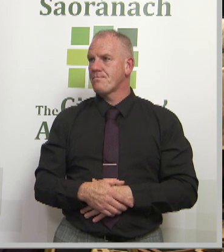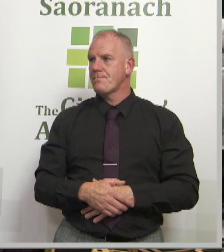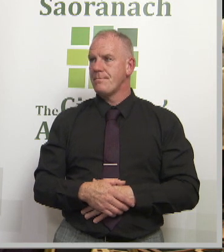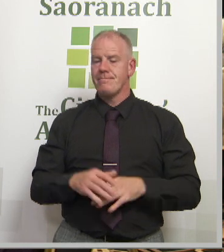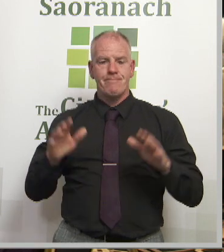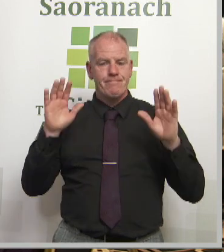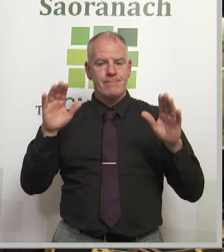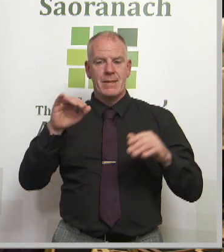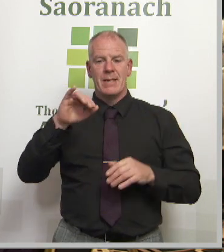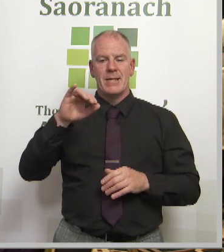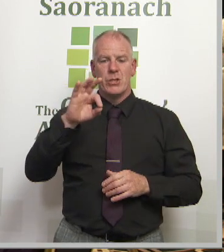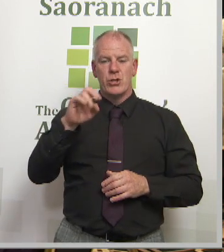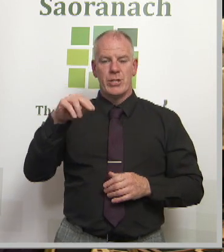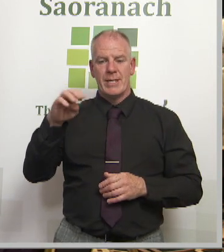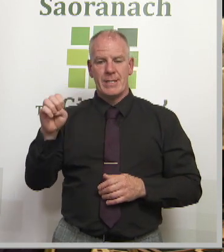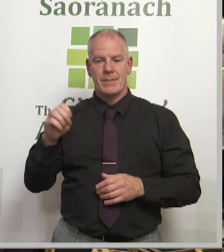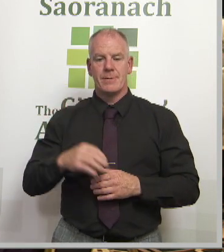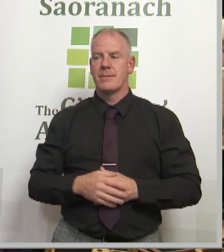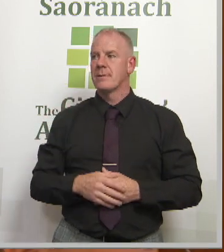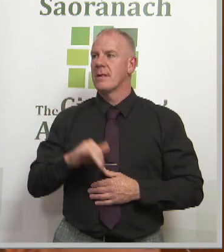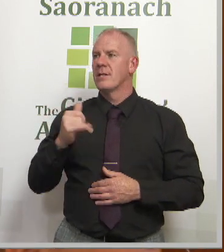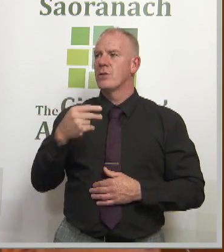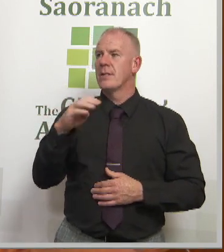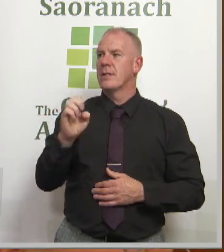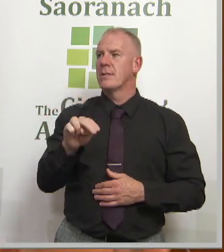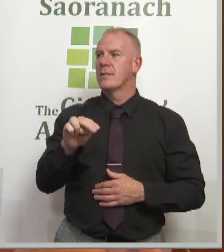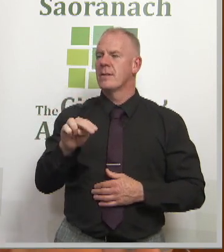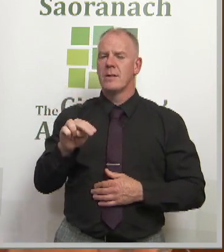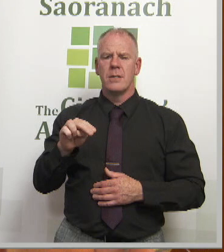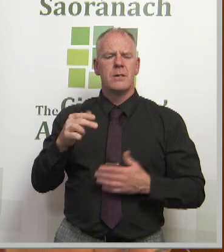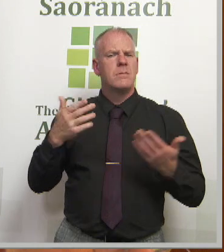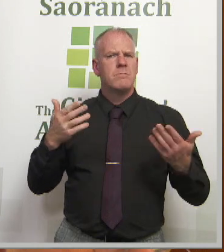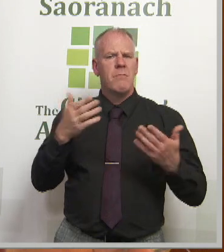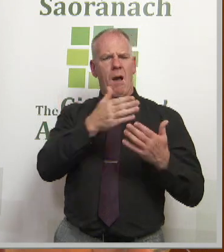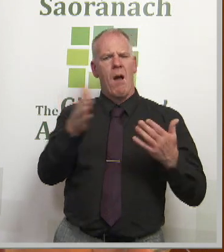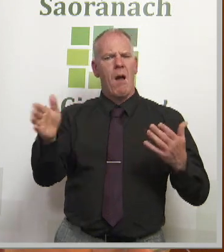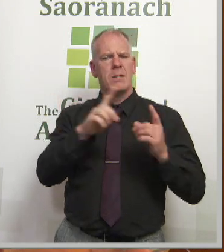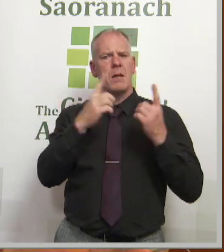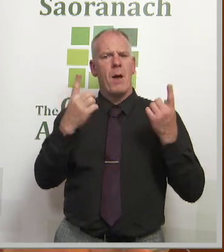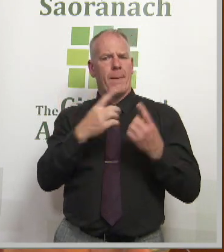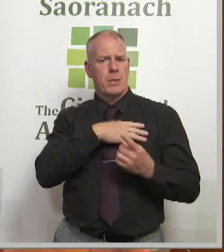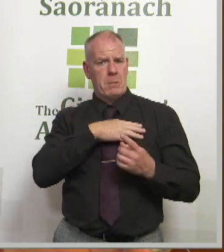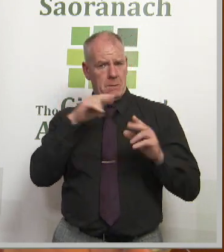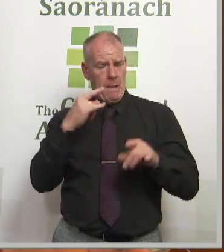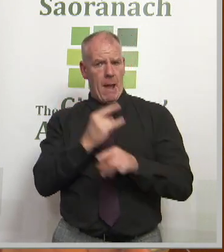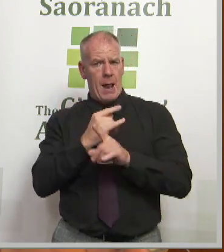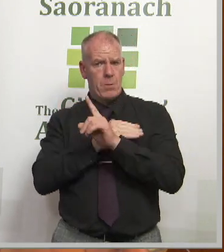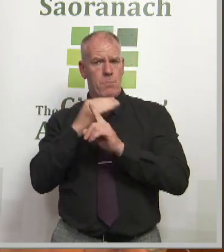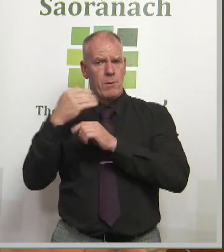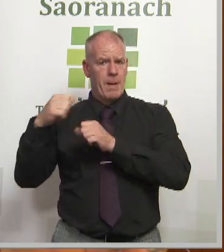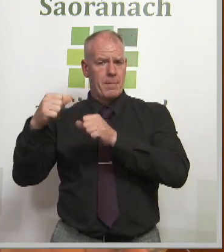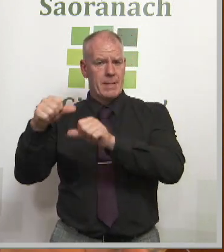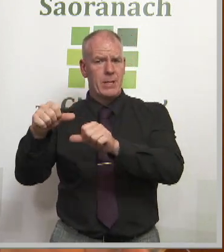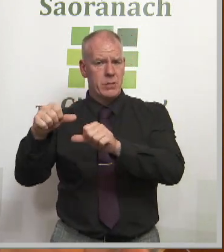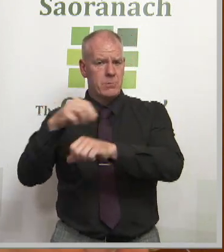Hi, I'm Jean. Our question is there evidence to suggest that a cross-department committee would help improve Ireland's